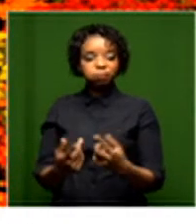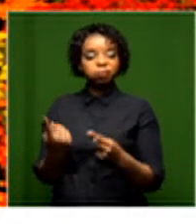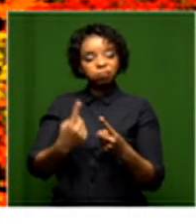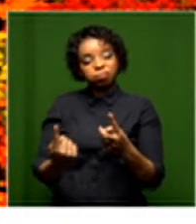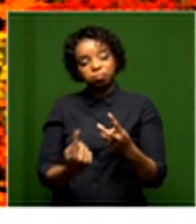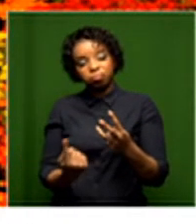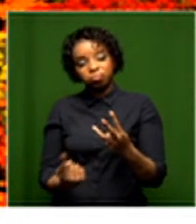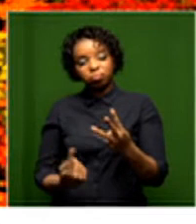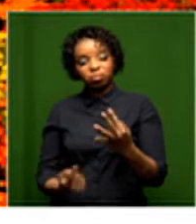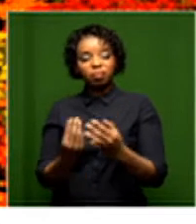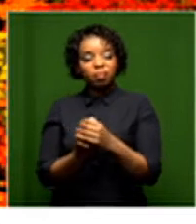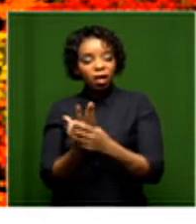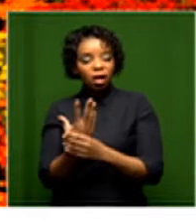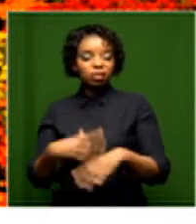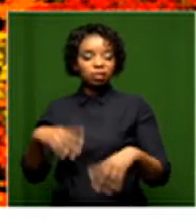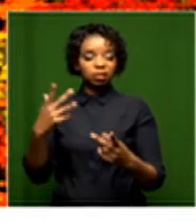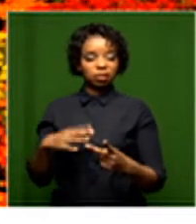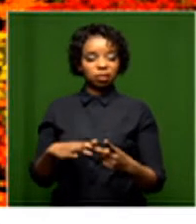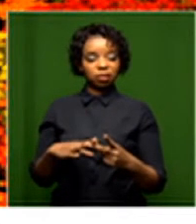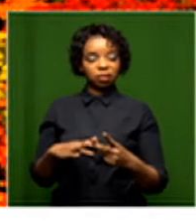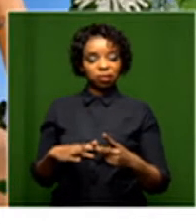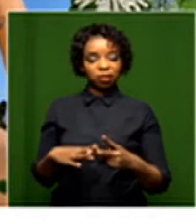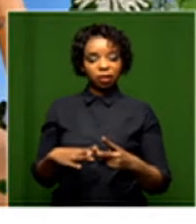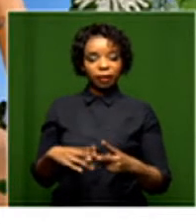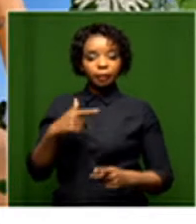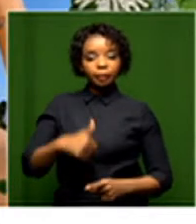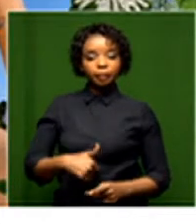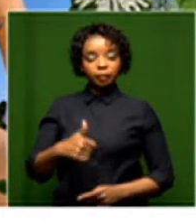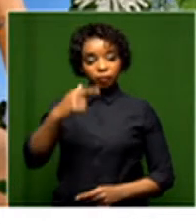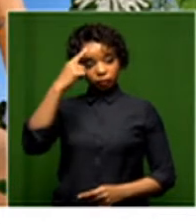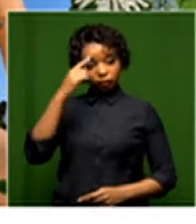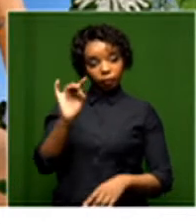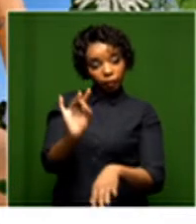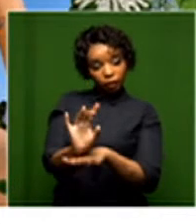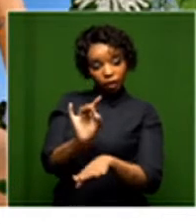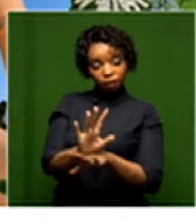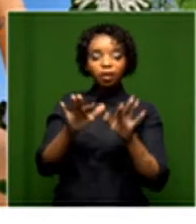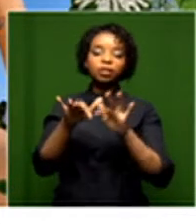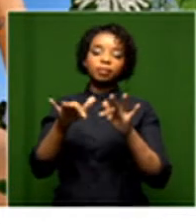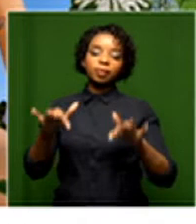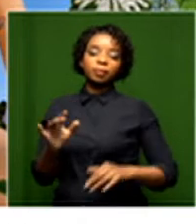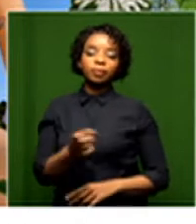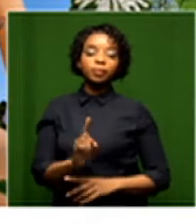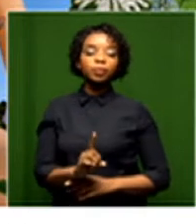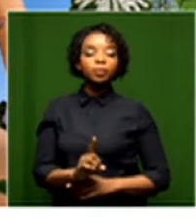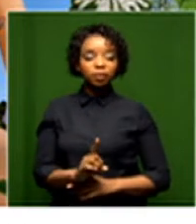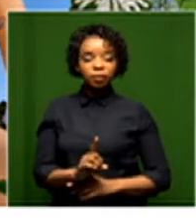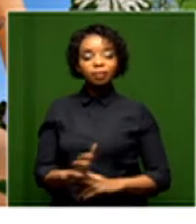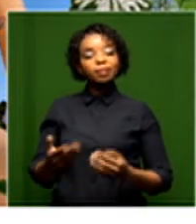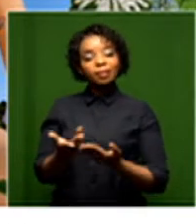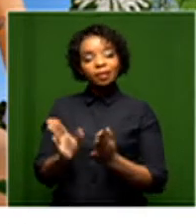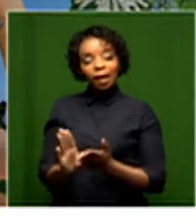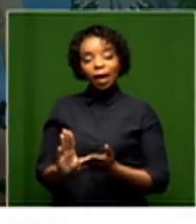plants, you know, cacti and that. But I think my big advice to people is don't plant exotic plants,